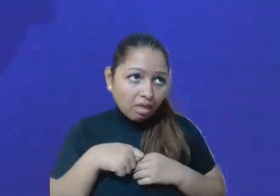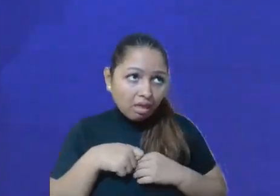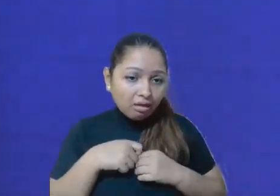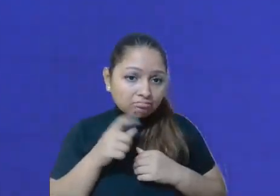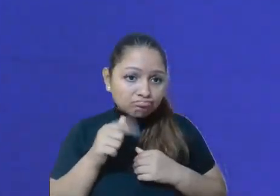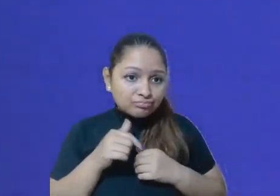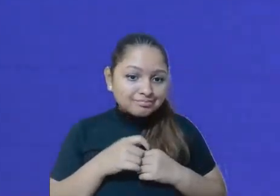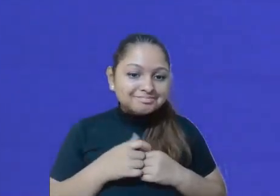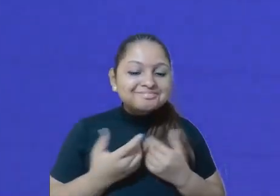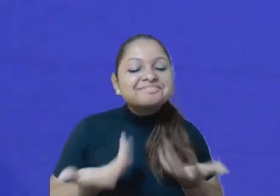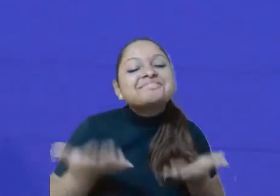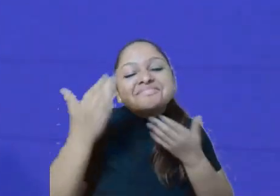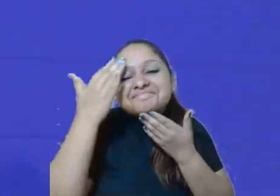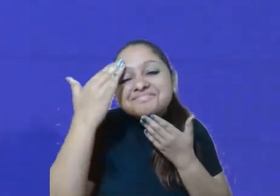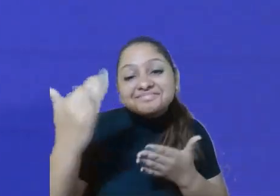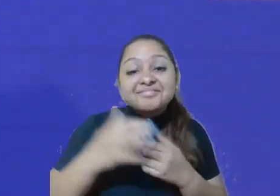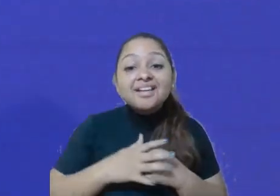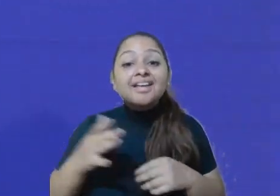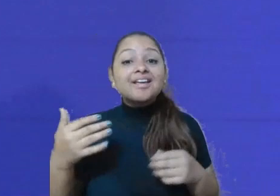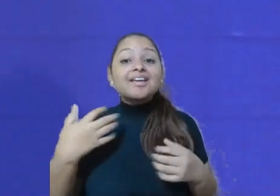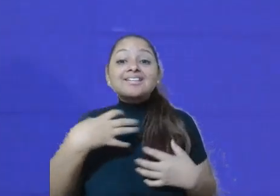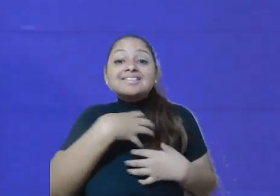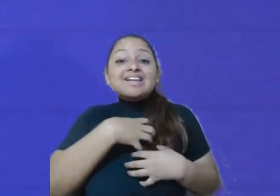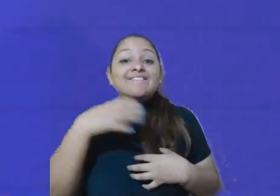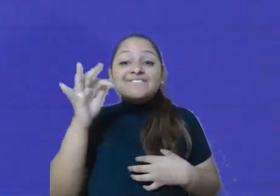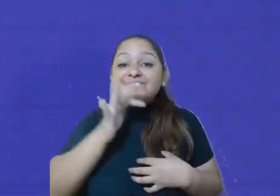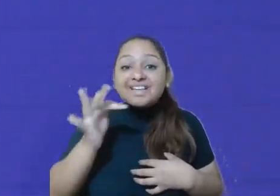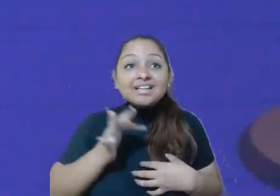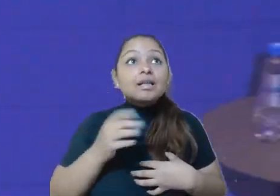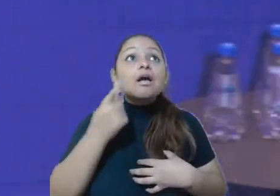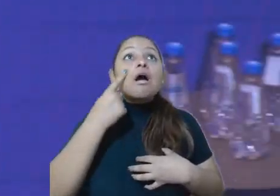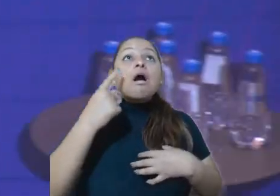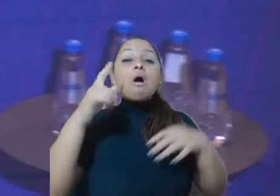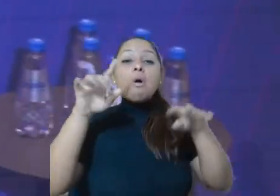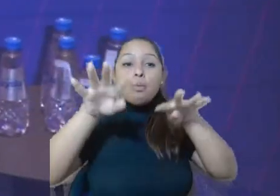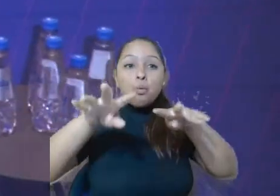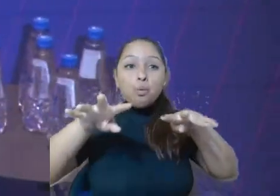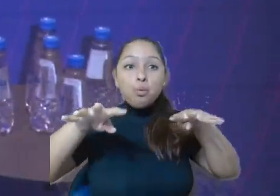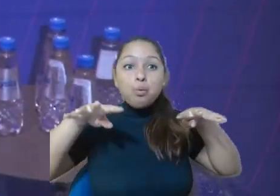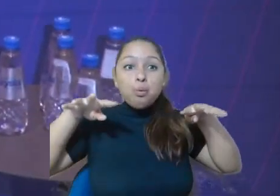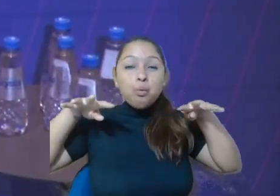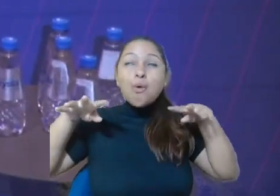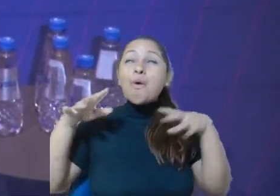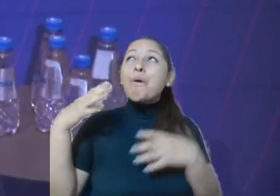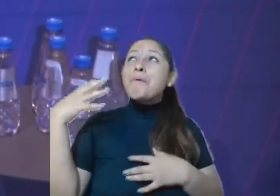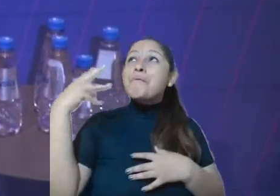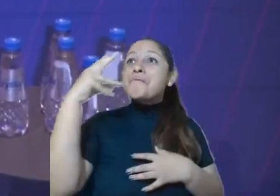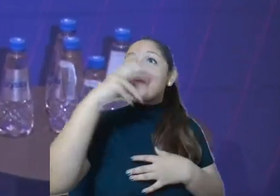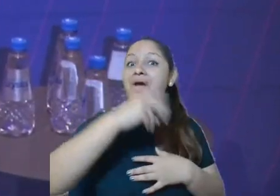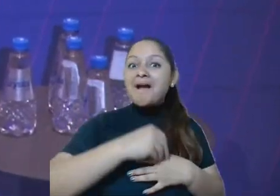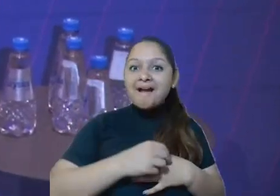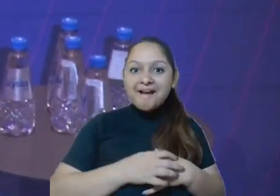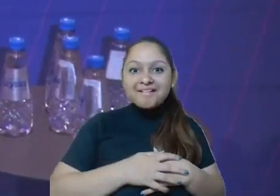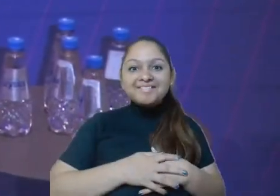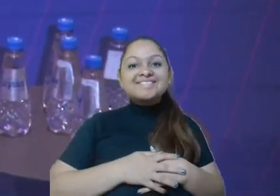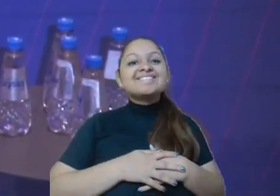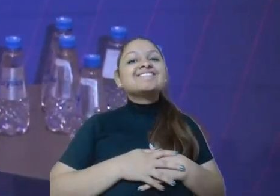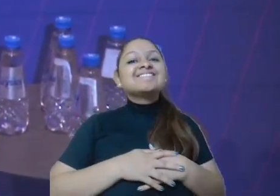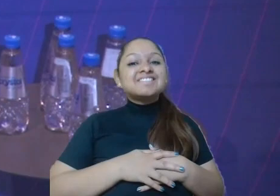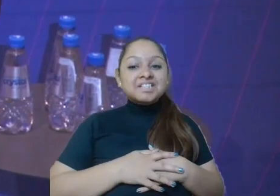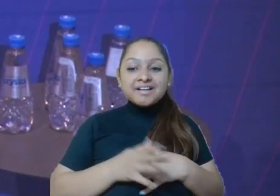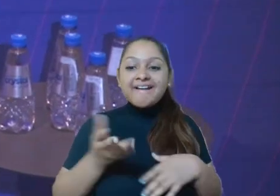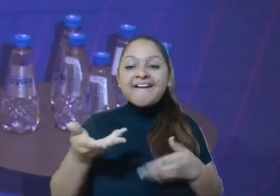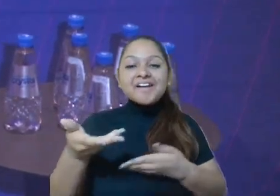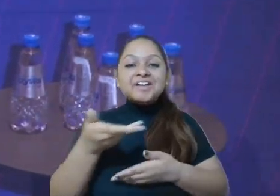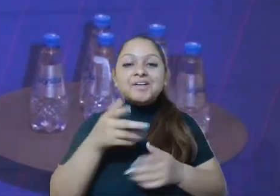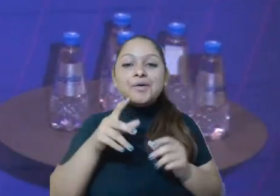phone. So guys, I'm glad to see everyone here. I feel we are in a